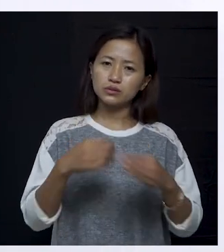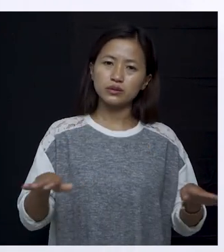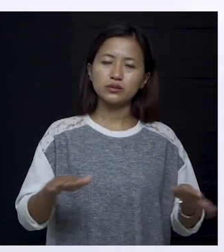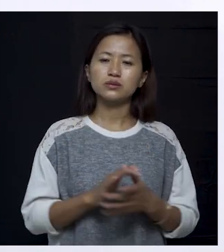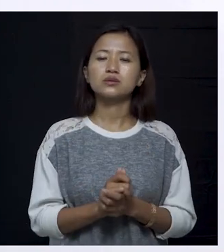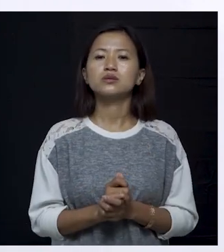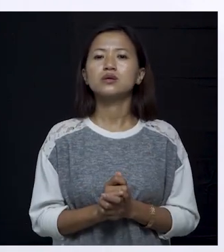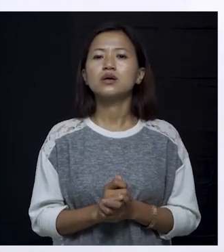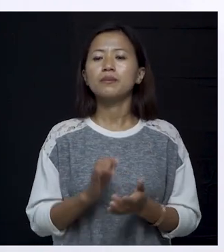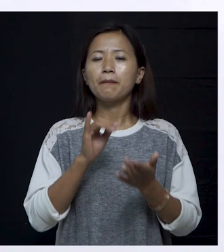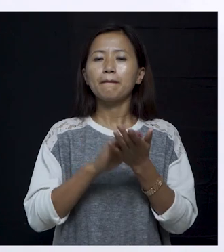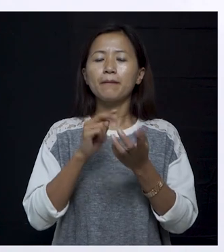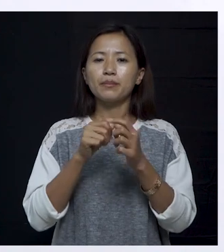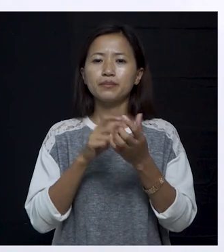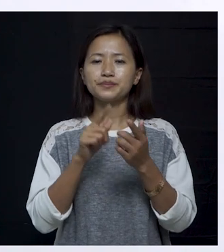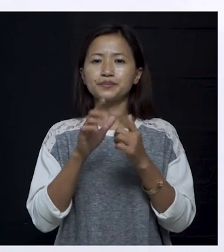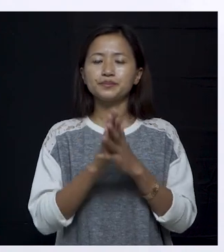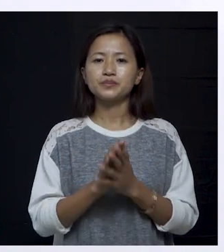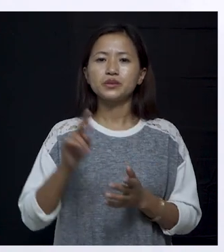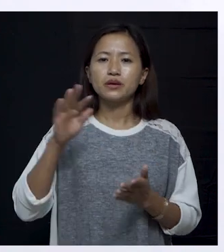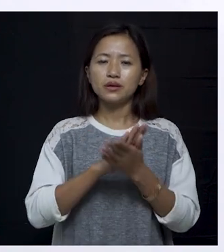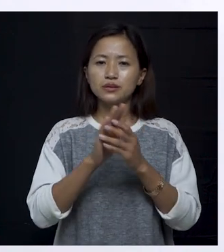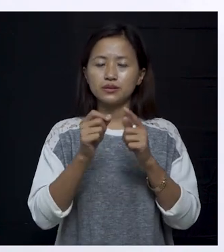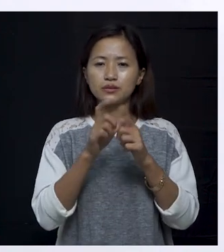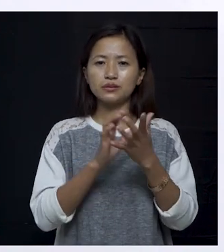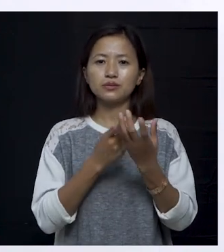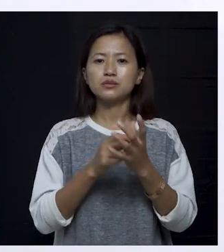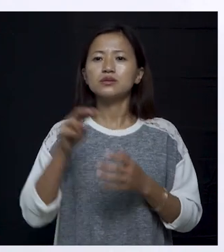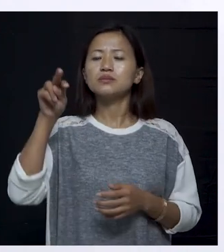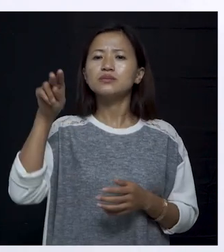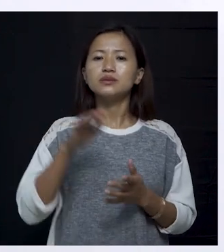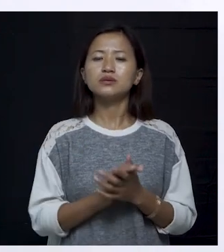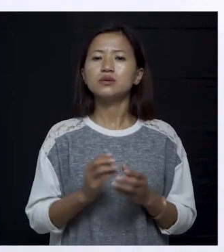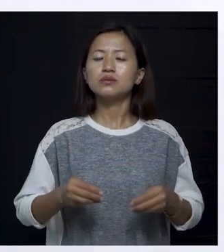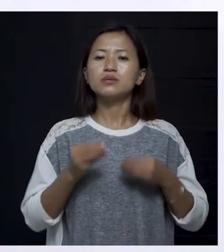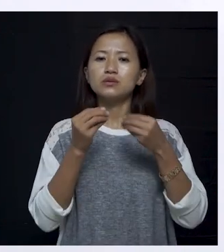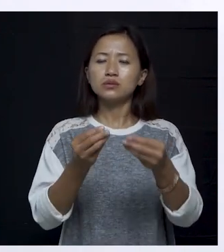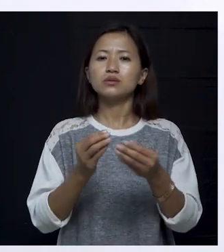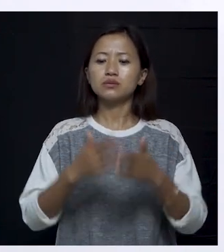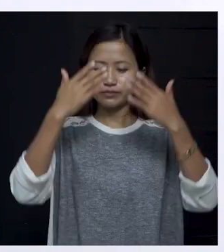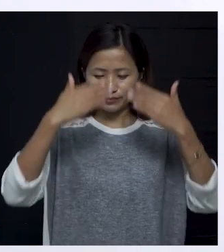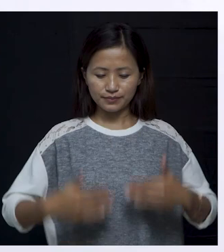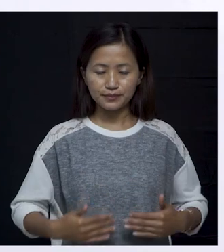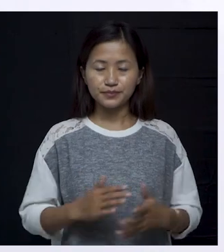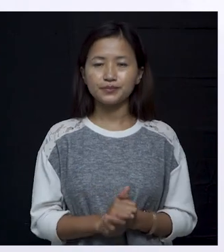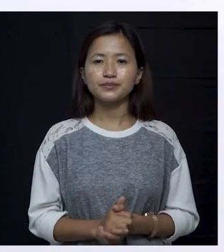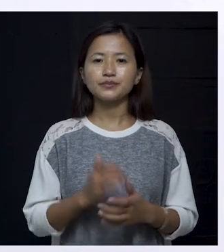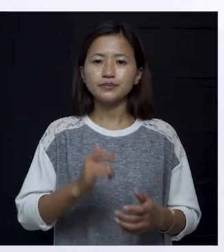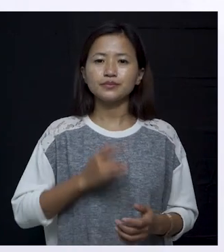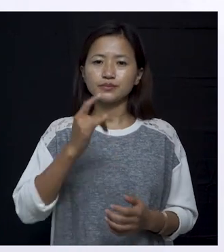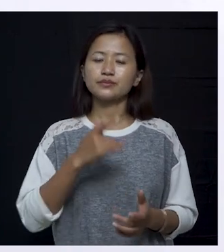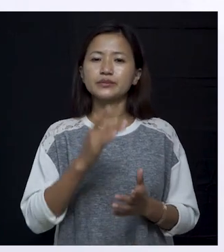So that is what we meant by habeas corpus, okay? So habeas corpus means produce the body. So if you feel